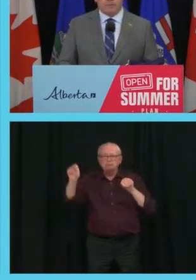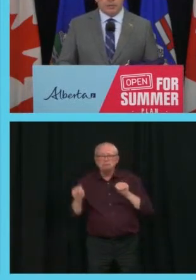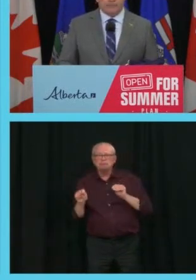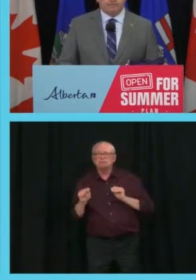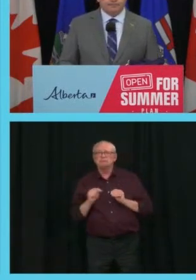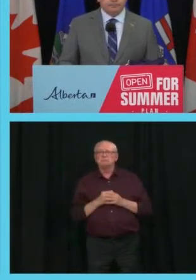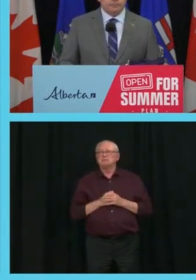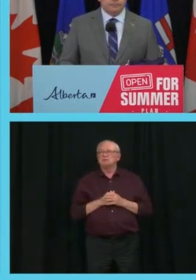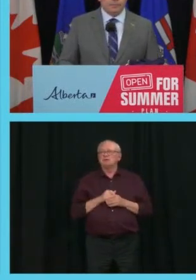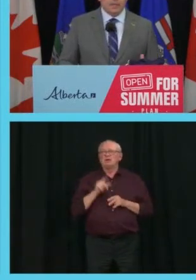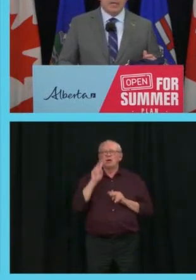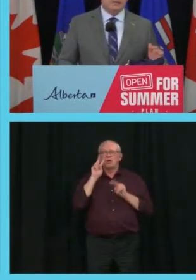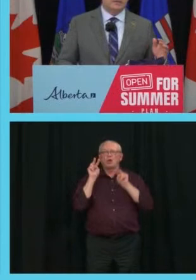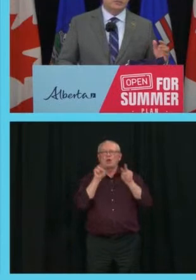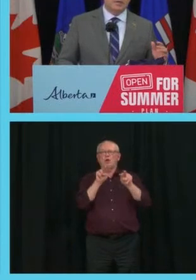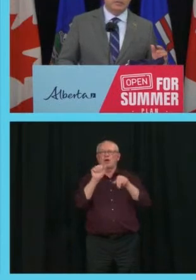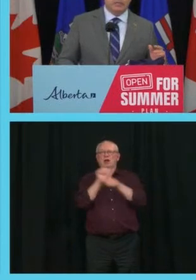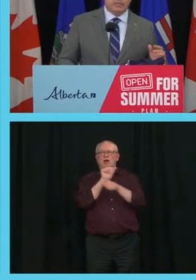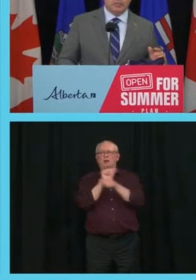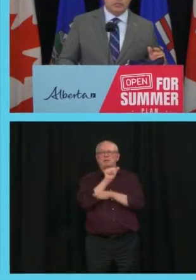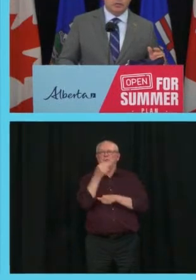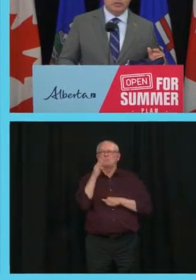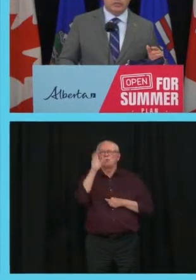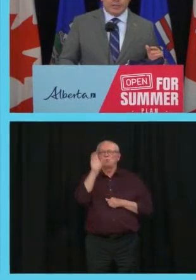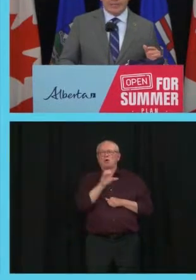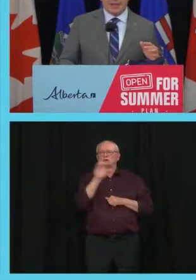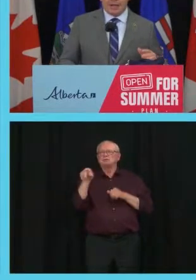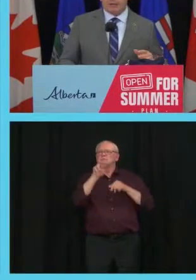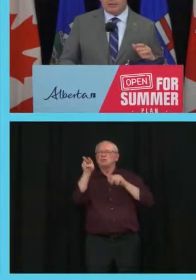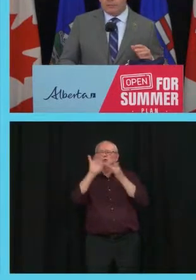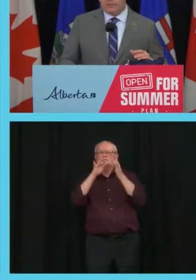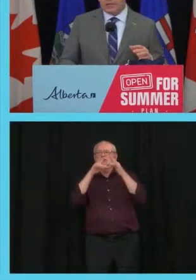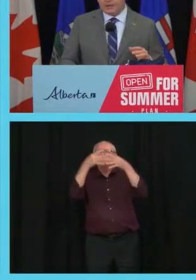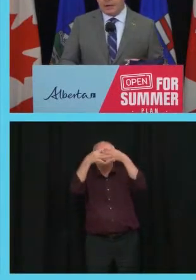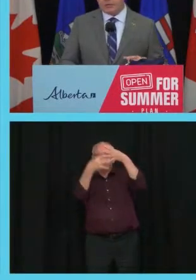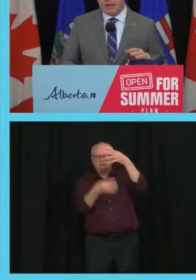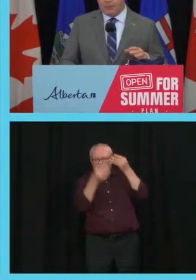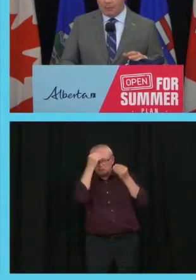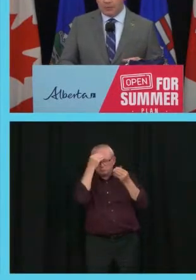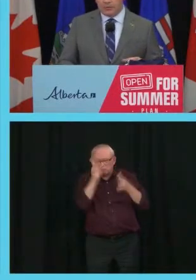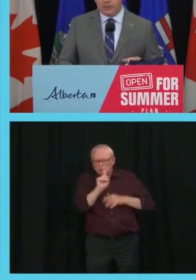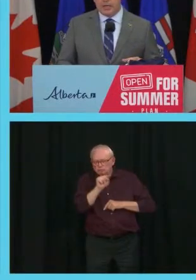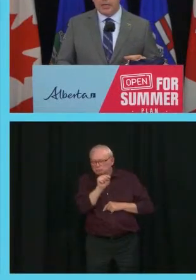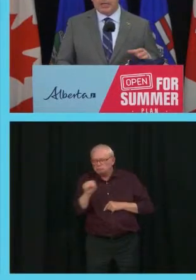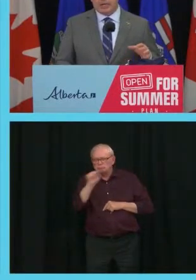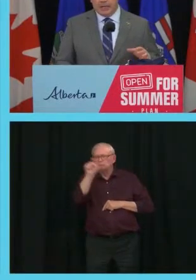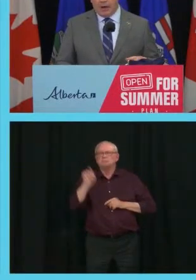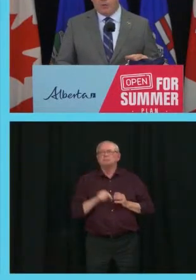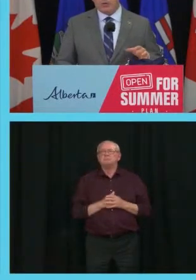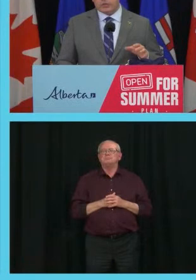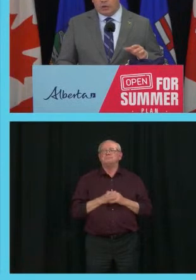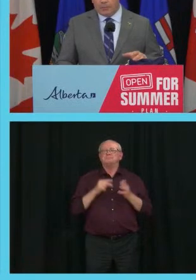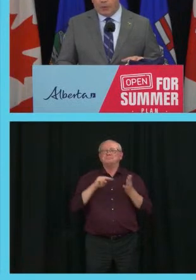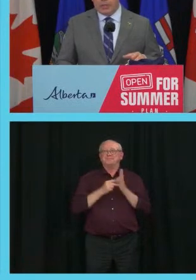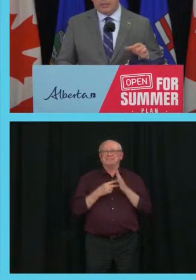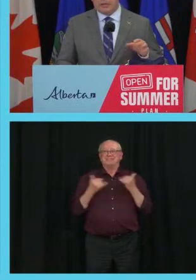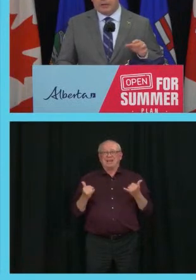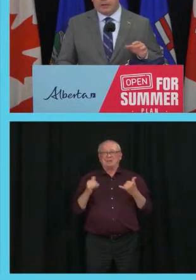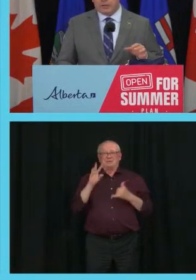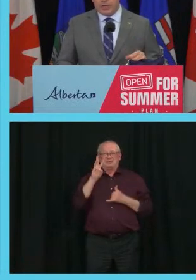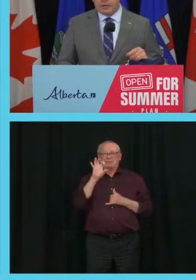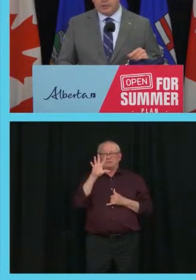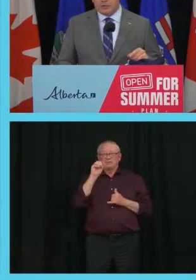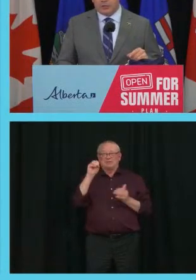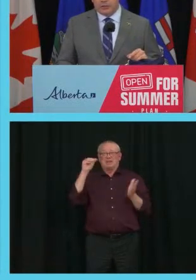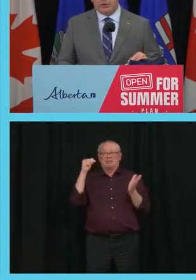Cross website. This means an additional 650,000 Albertans can now start booking